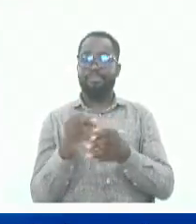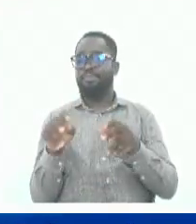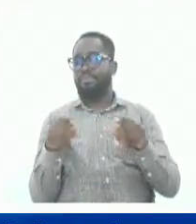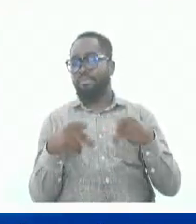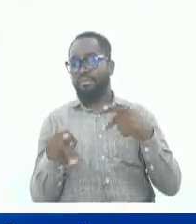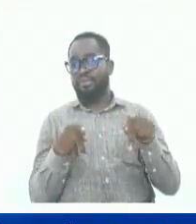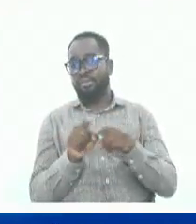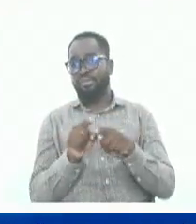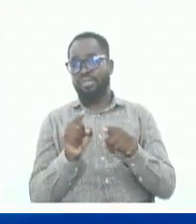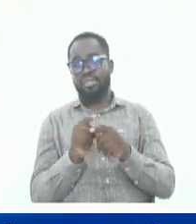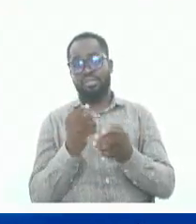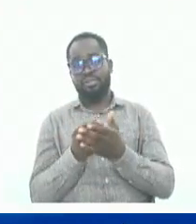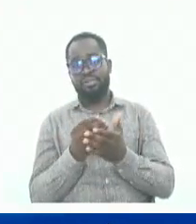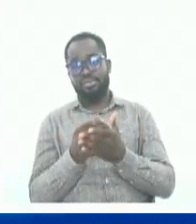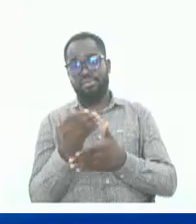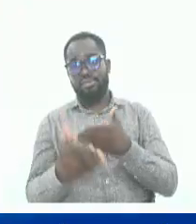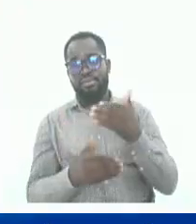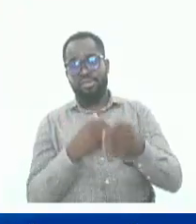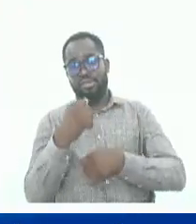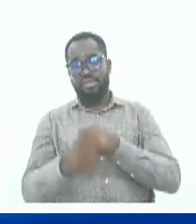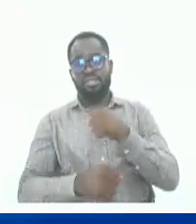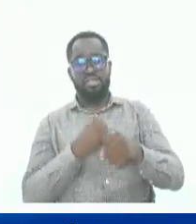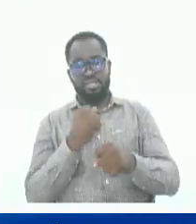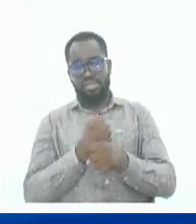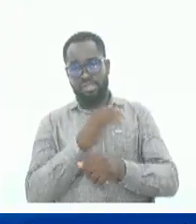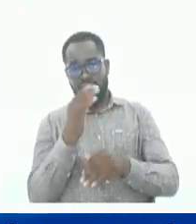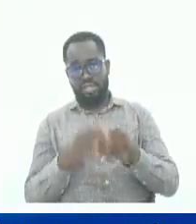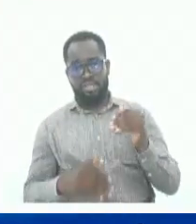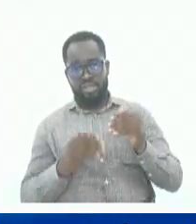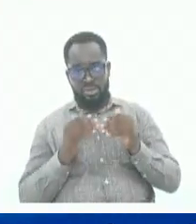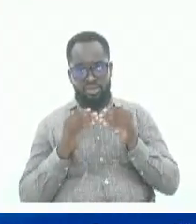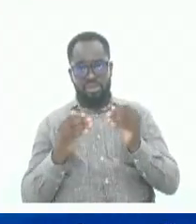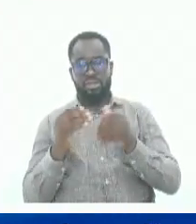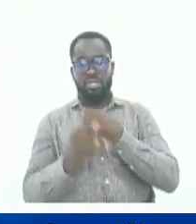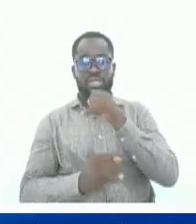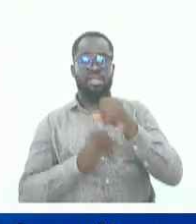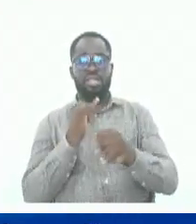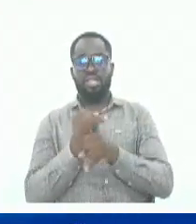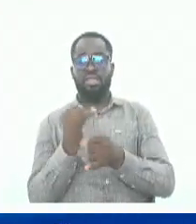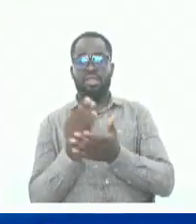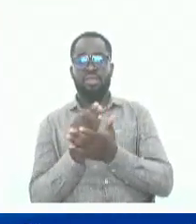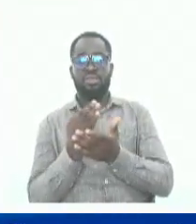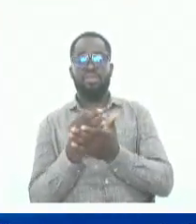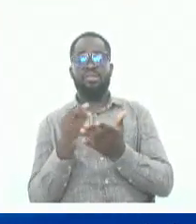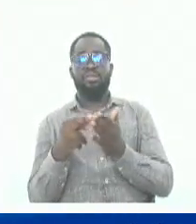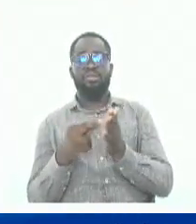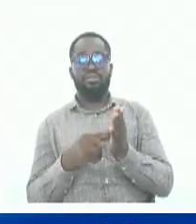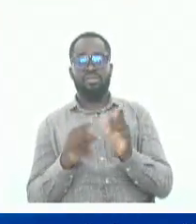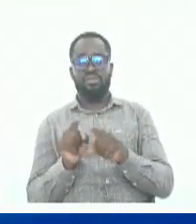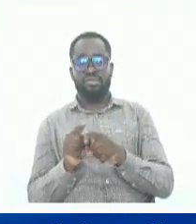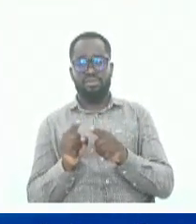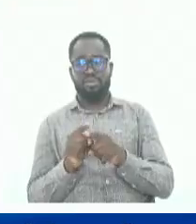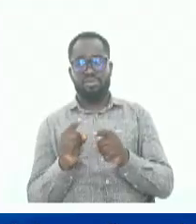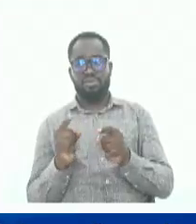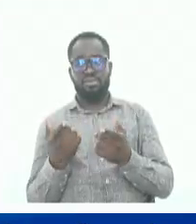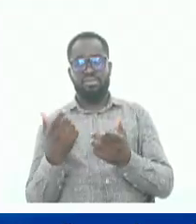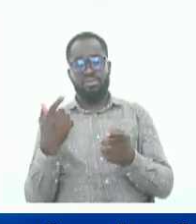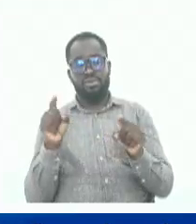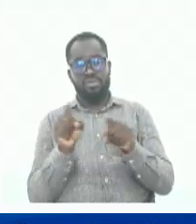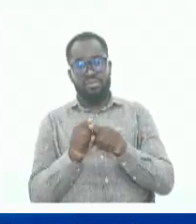performance and its cash flows for the year then ended in accordance with international financial reporting standards and